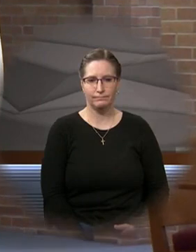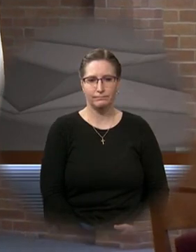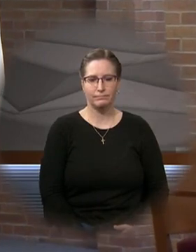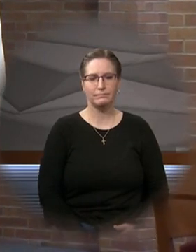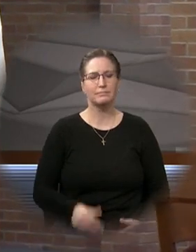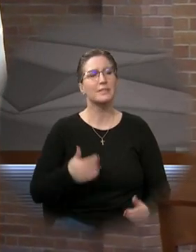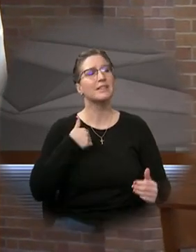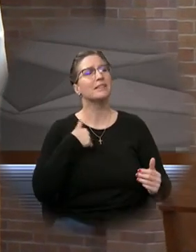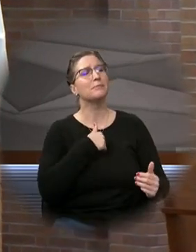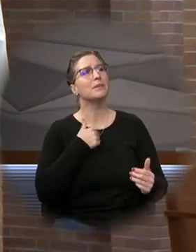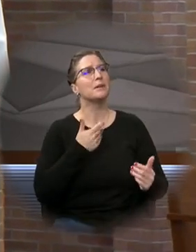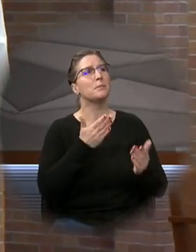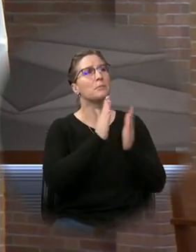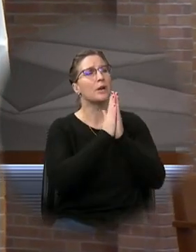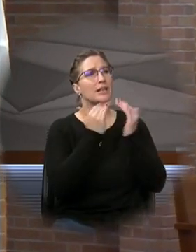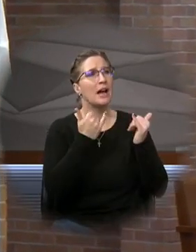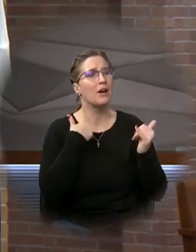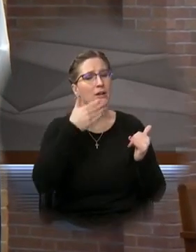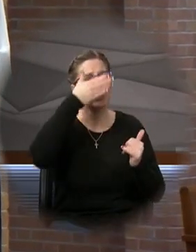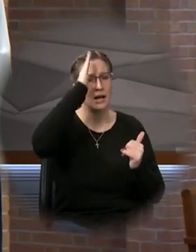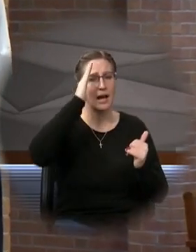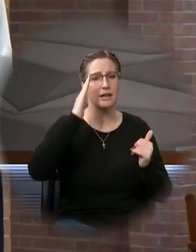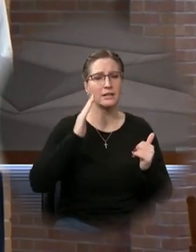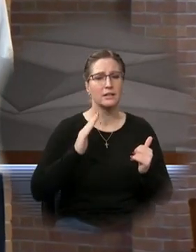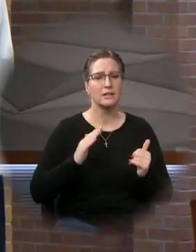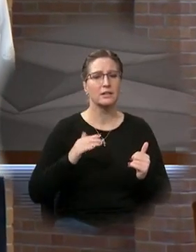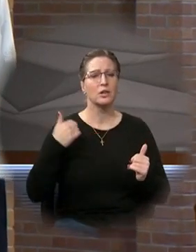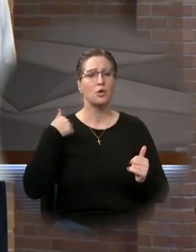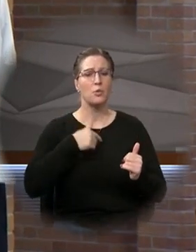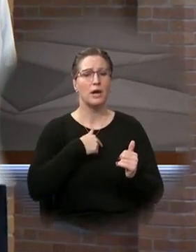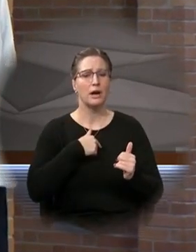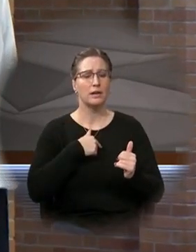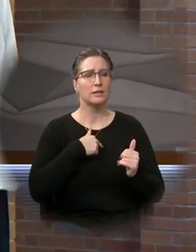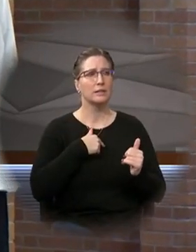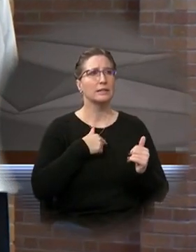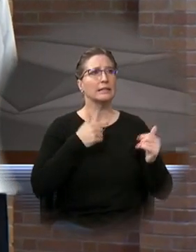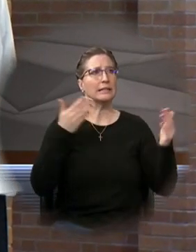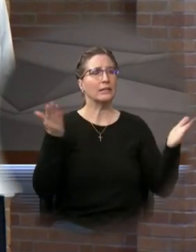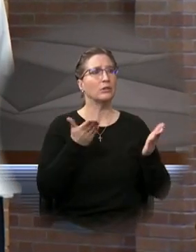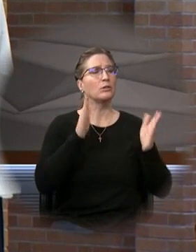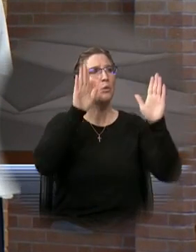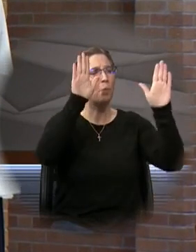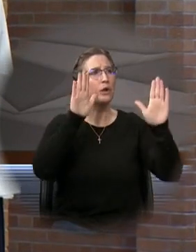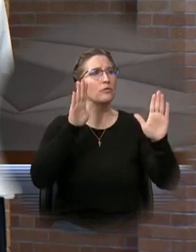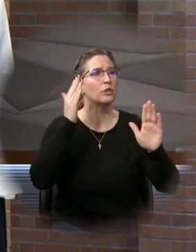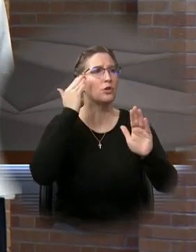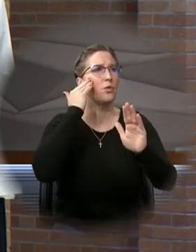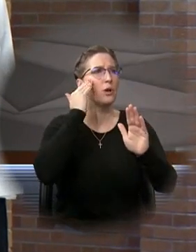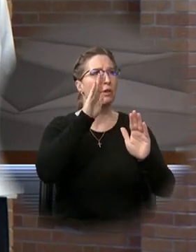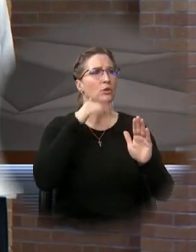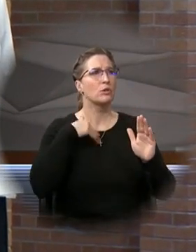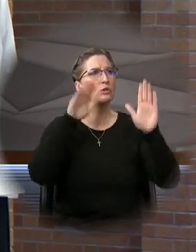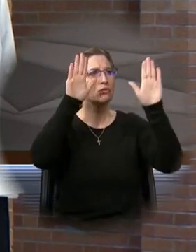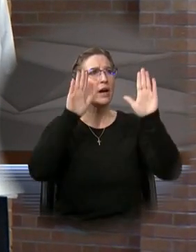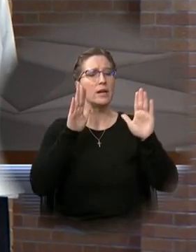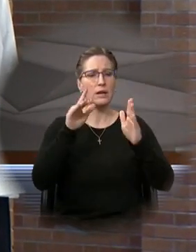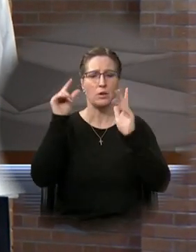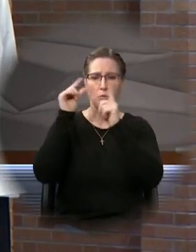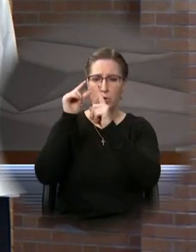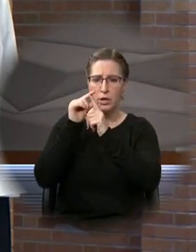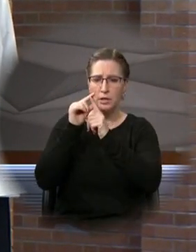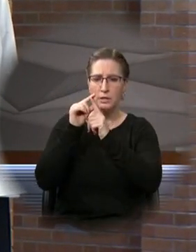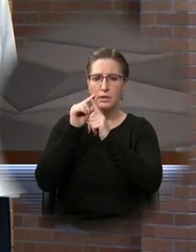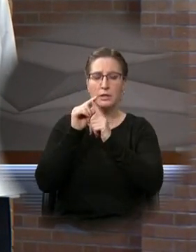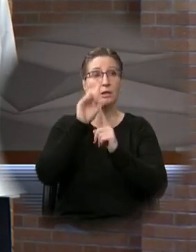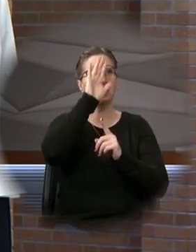Grant, we pray, Almighty God, that as we are bathed in the new radiance of your incarnate word, the